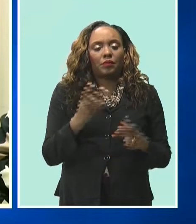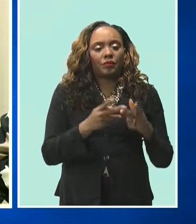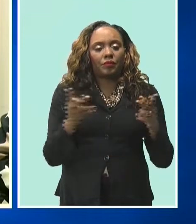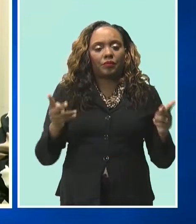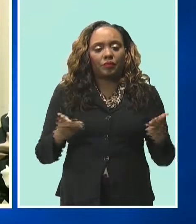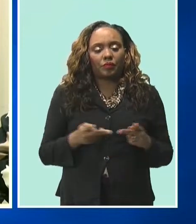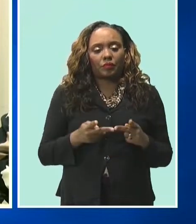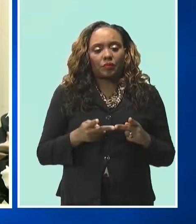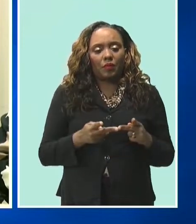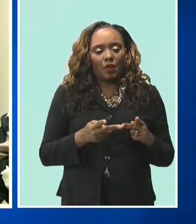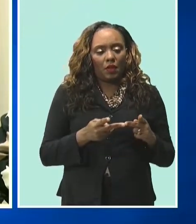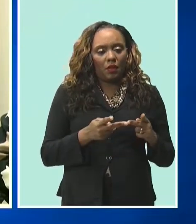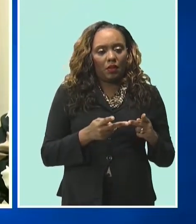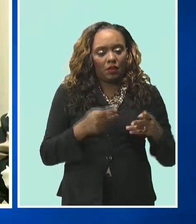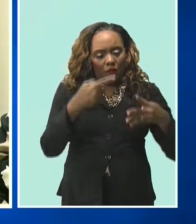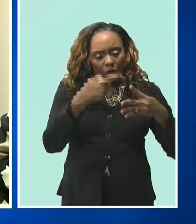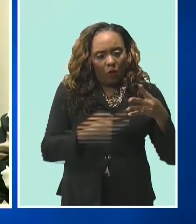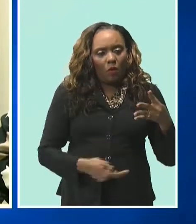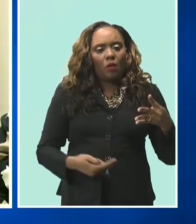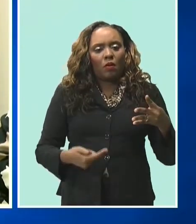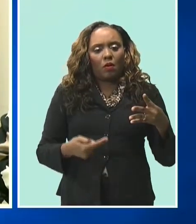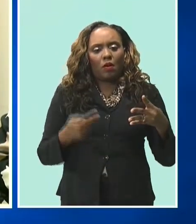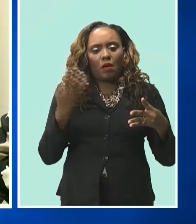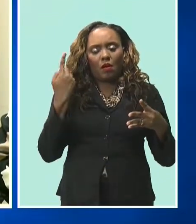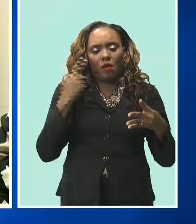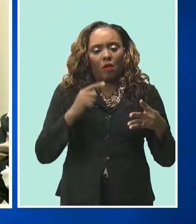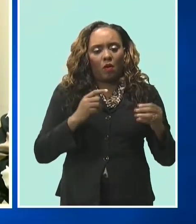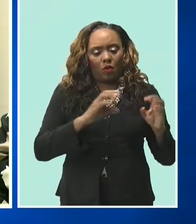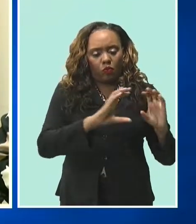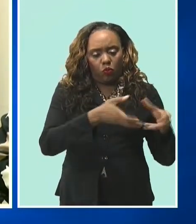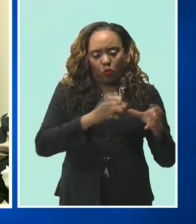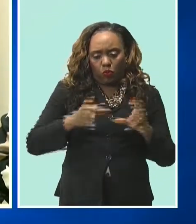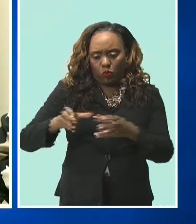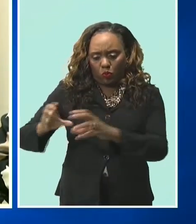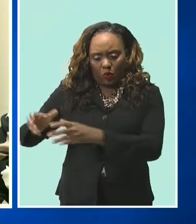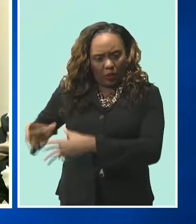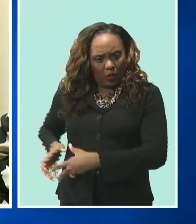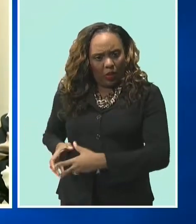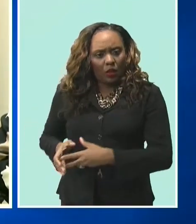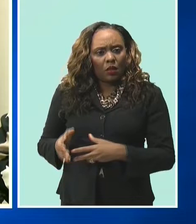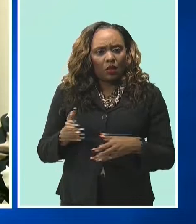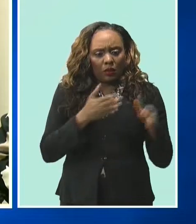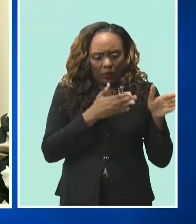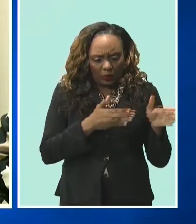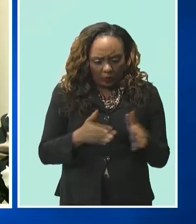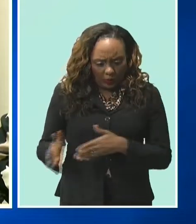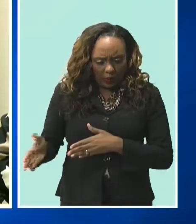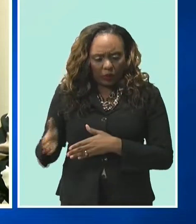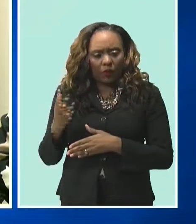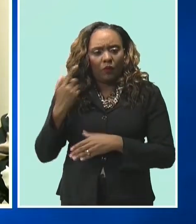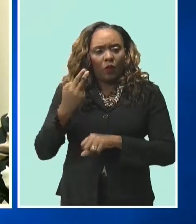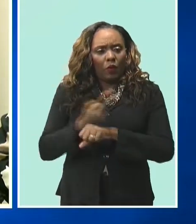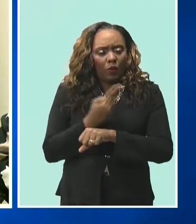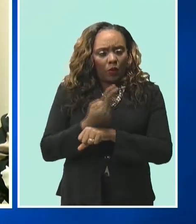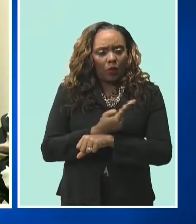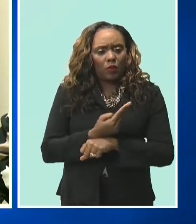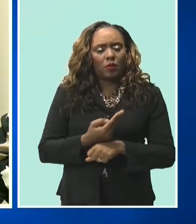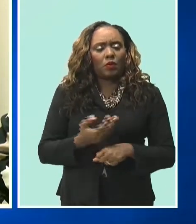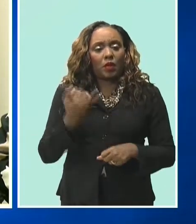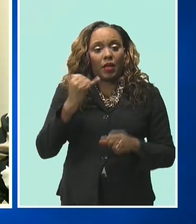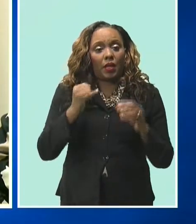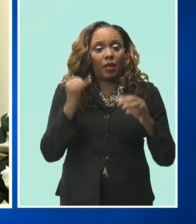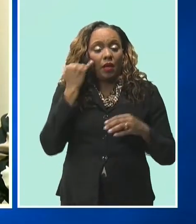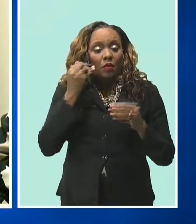will be identified, and those are being used or being prepared to be used. And we are finalizing